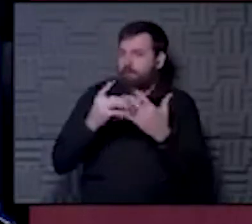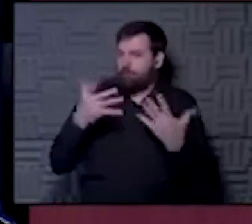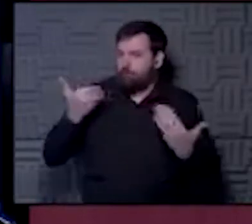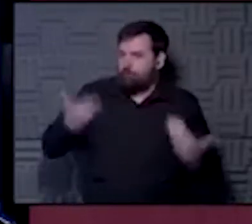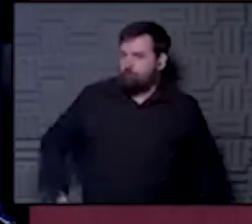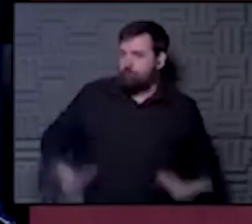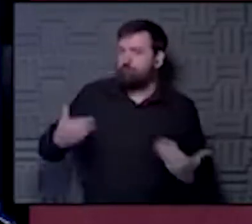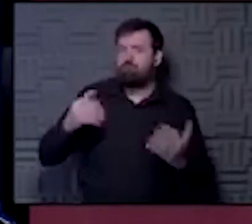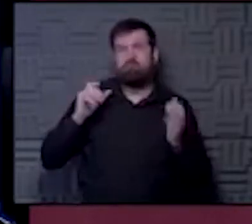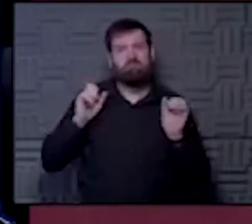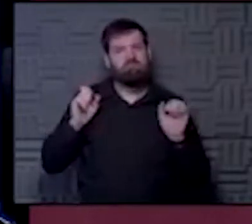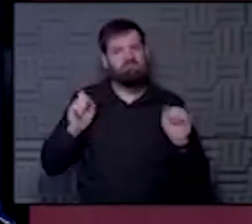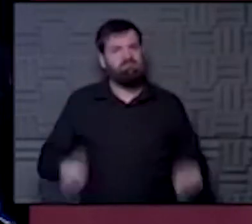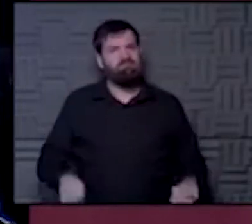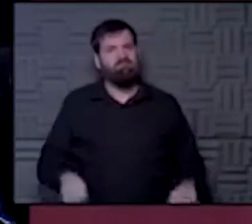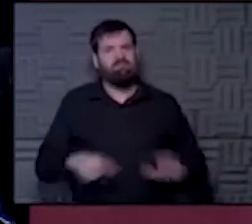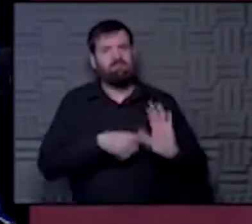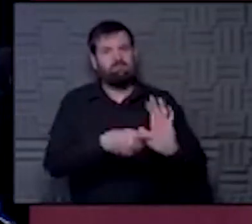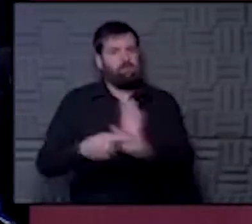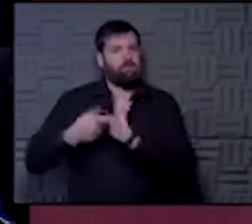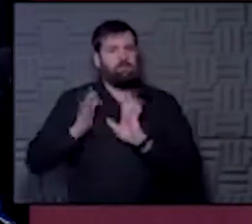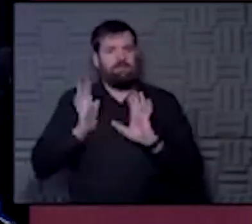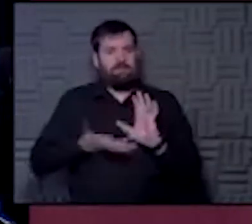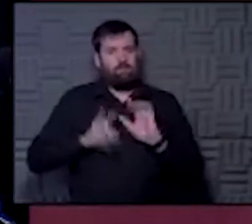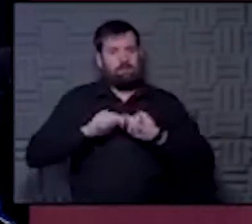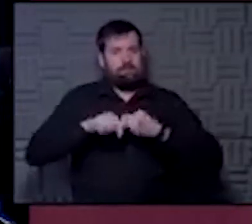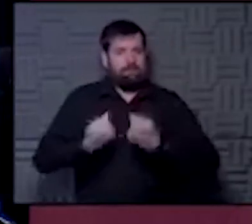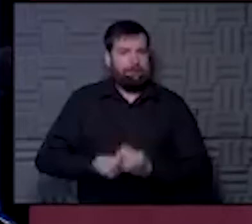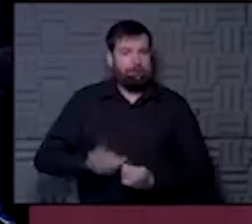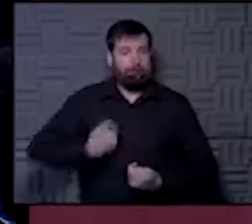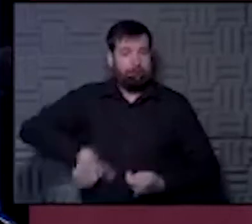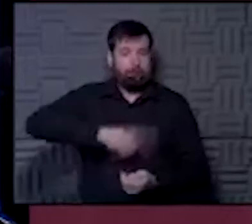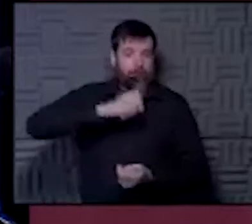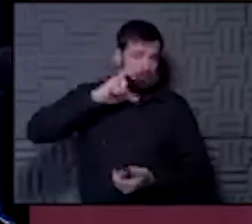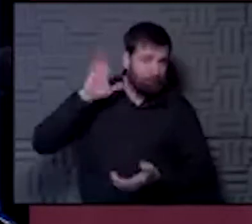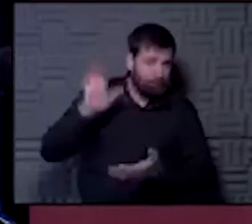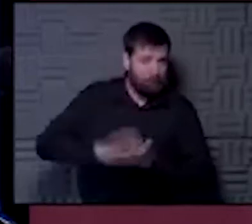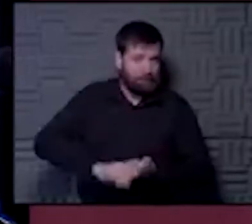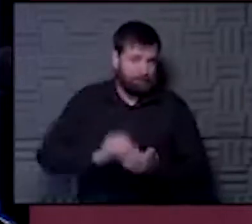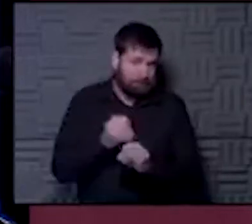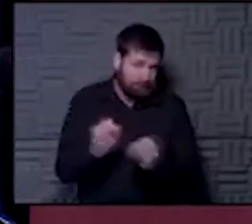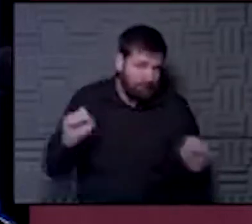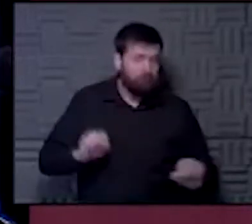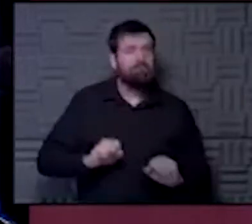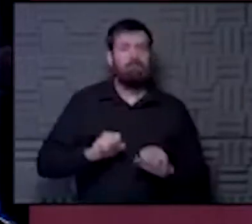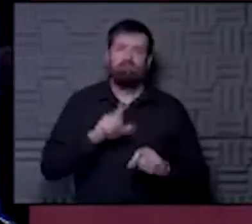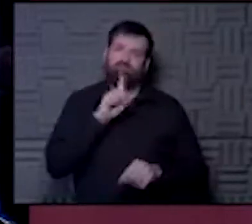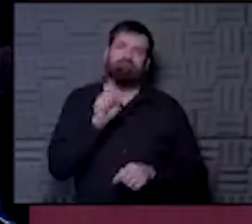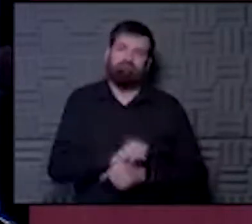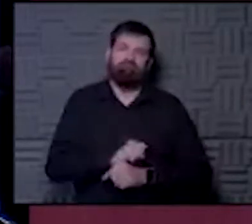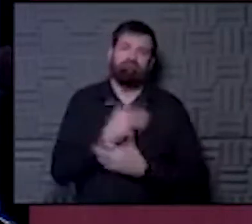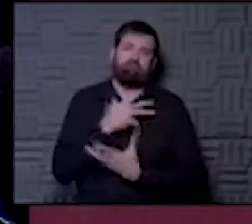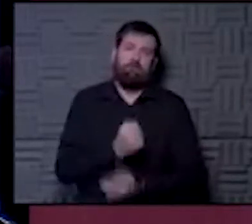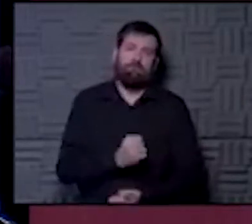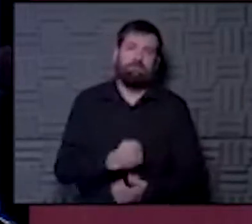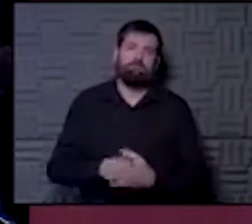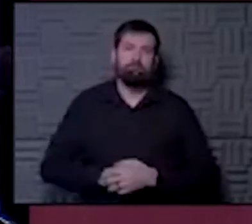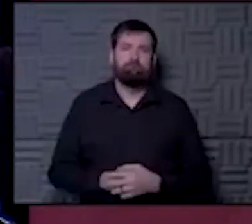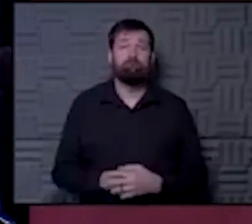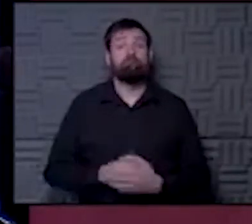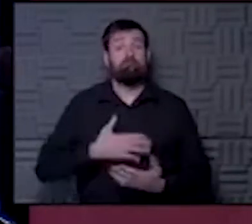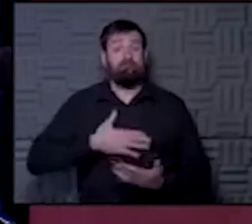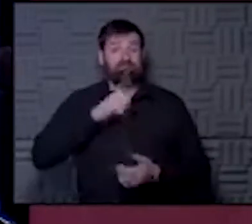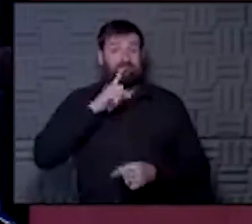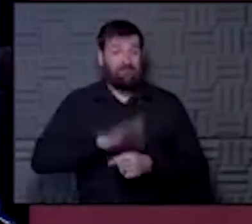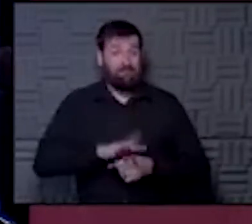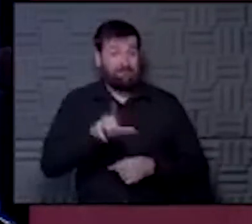think we need to be able to do that and show to our teams here that we believe that it's safe, and we have every confidence that it's safe. So that's my promise